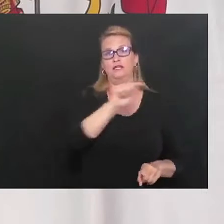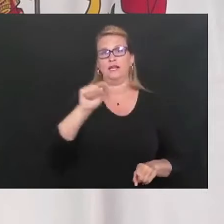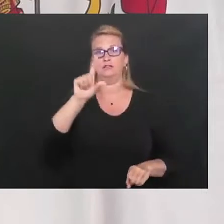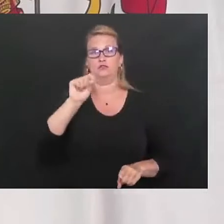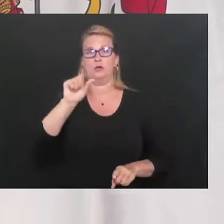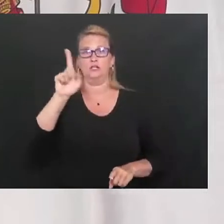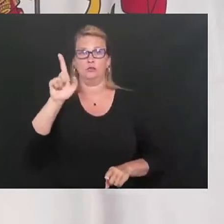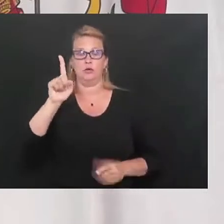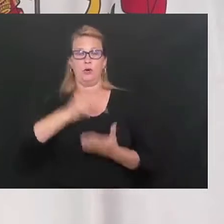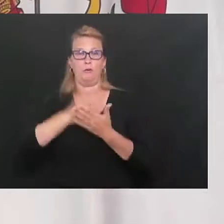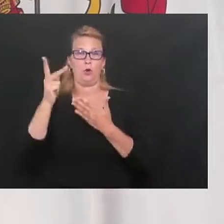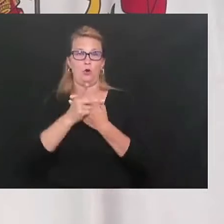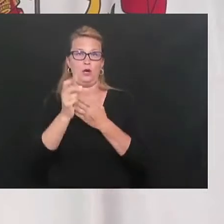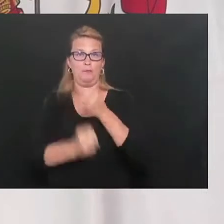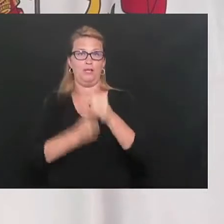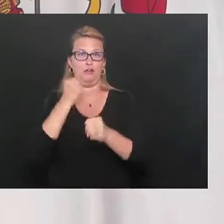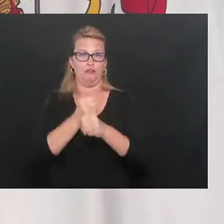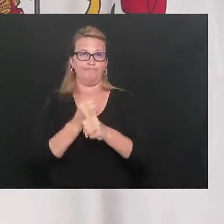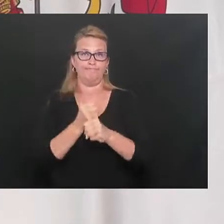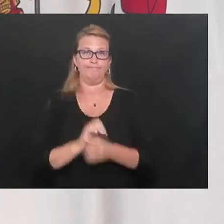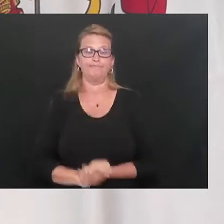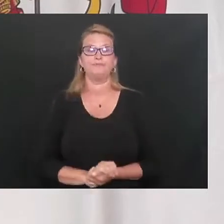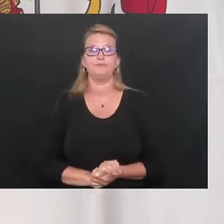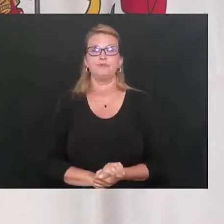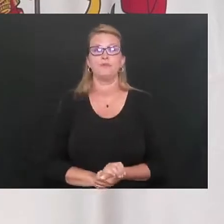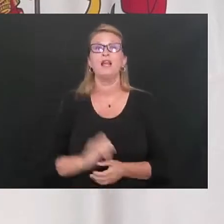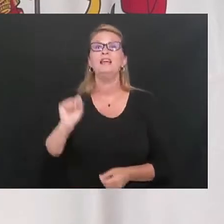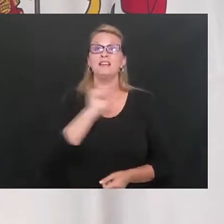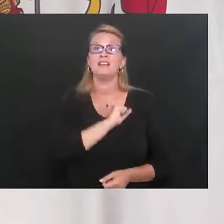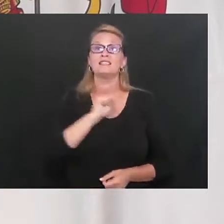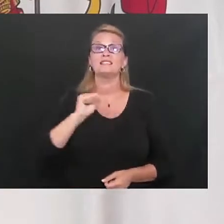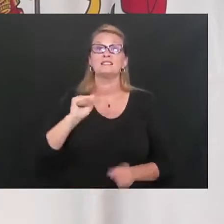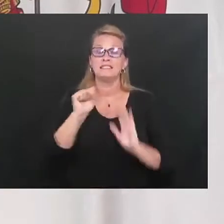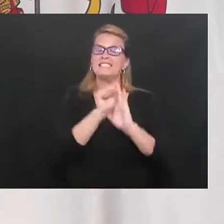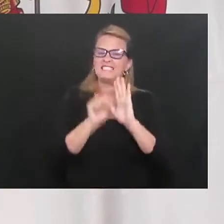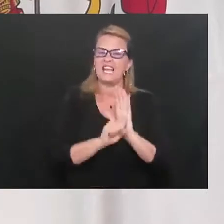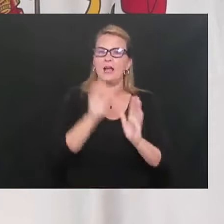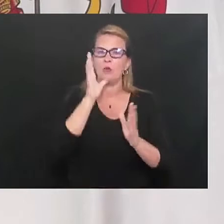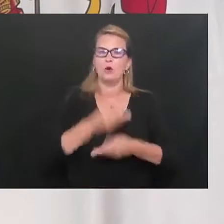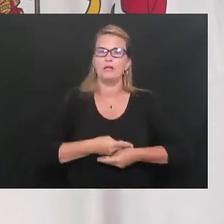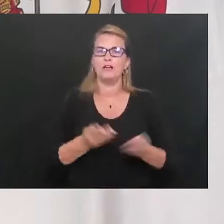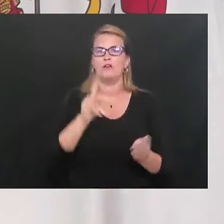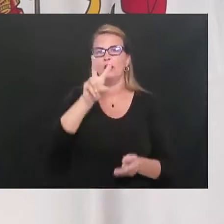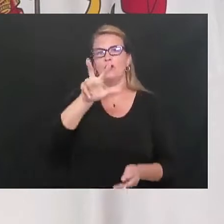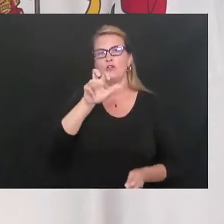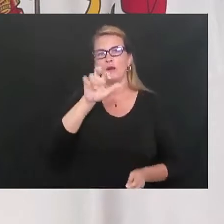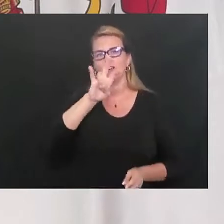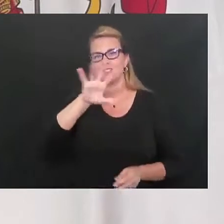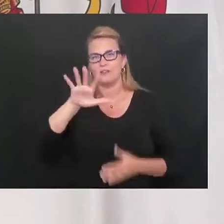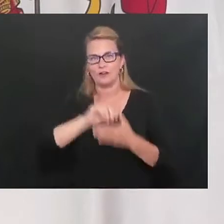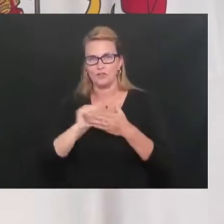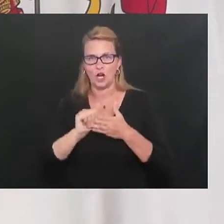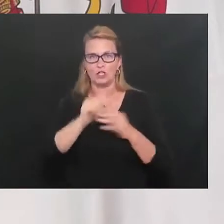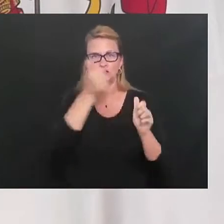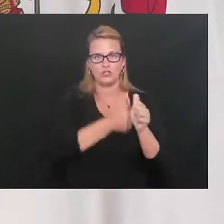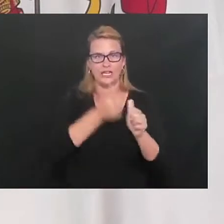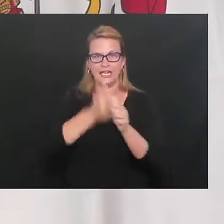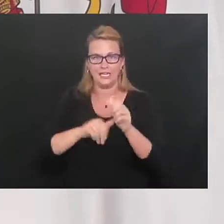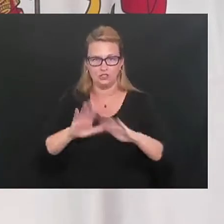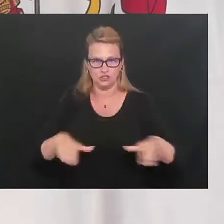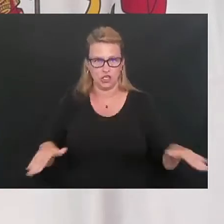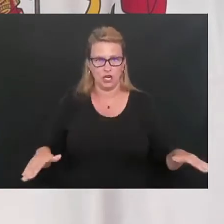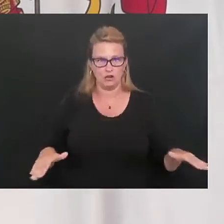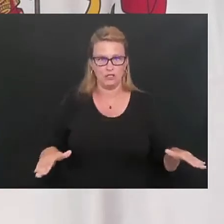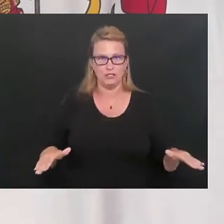2020-21 program years. The state will issue a one-time benefit of $375 per child to be